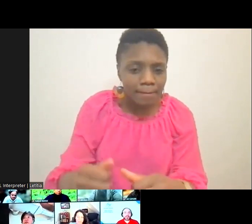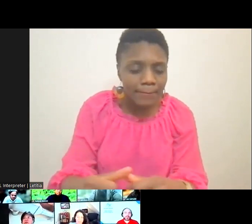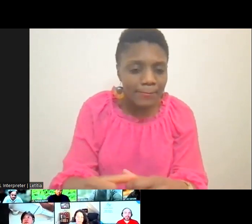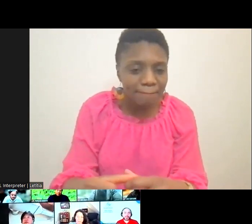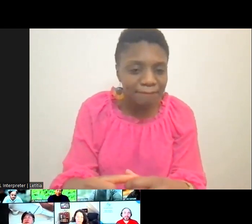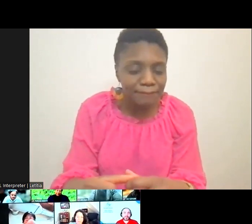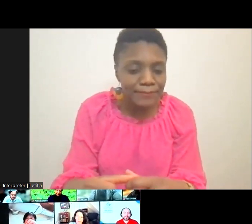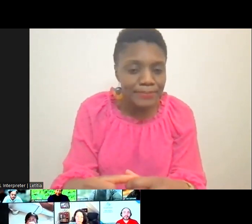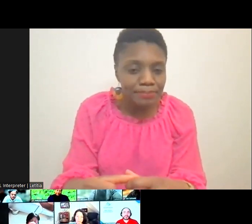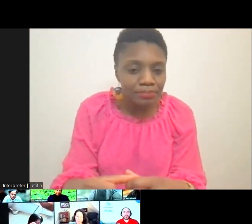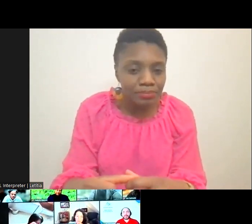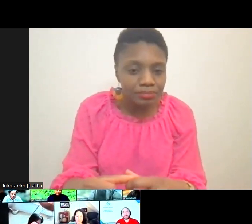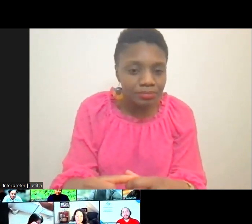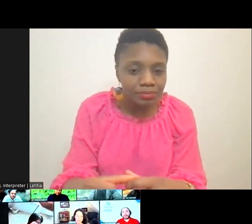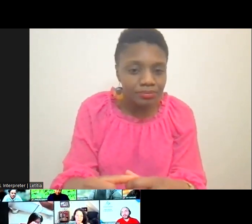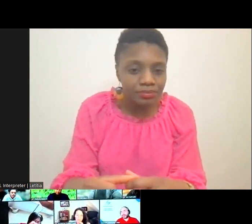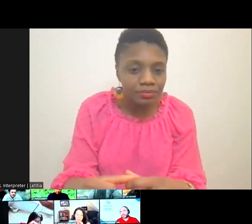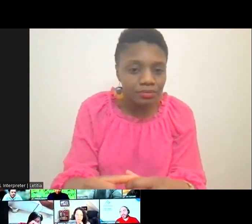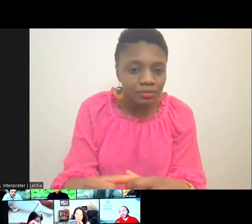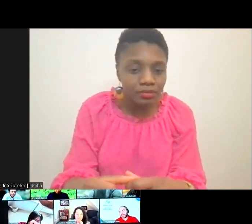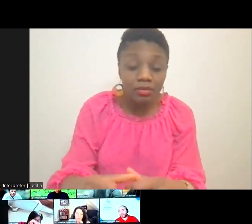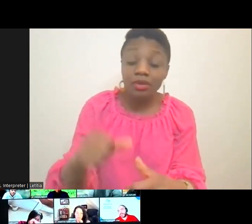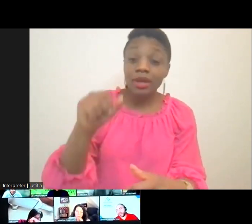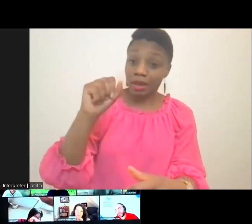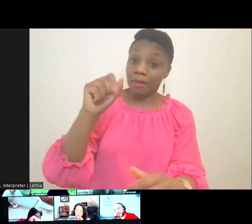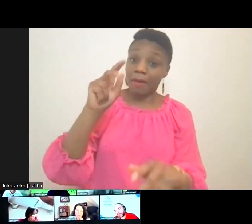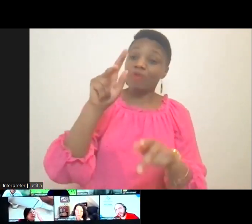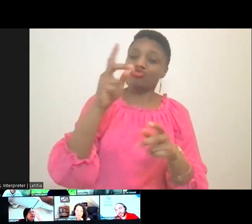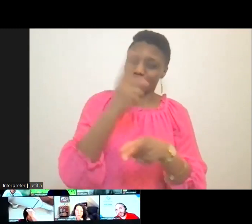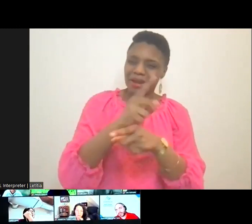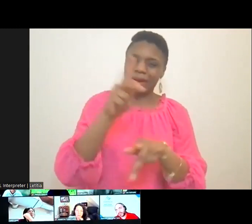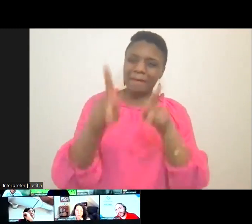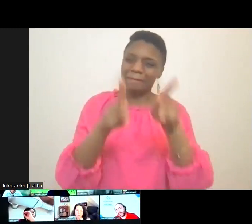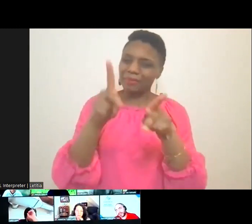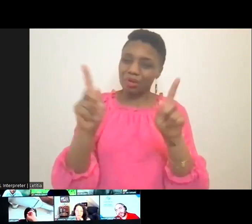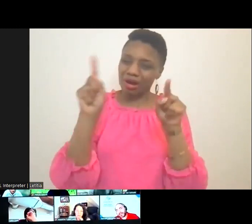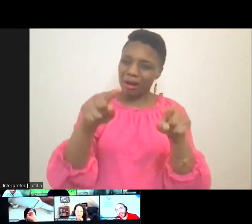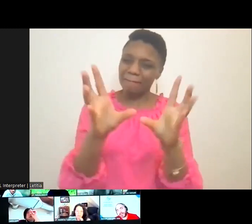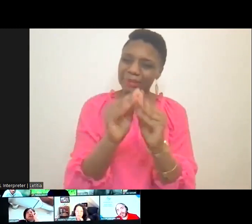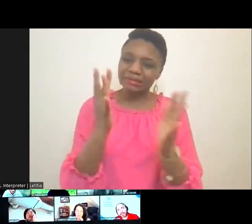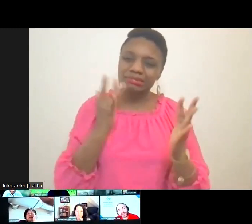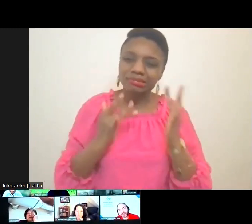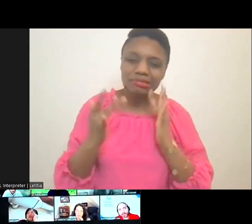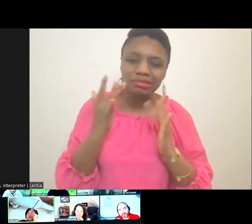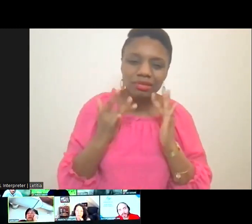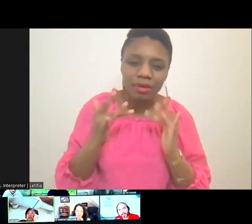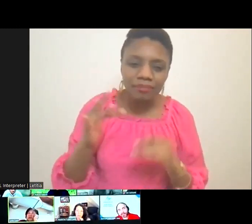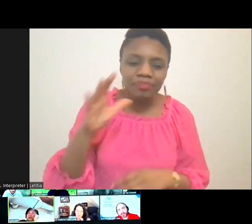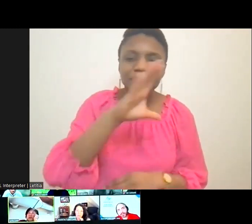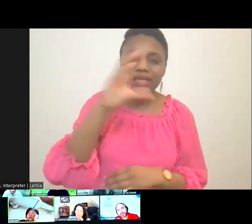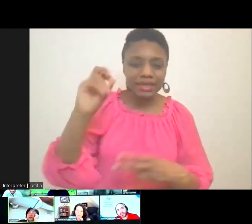people are coming to the meetings, but also the accountability piece is to frame it around like how